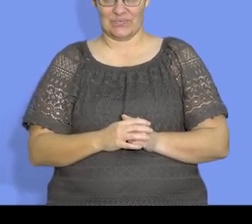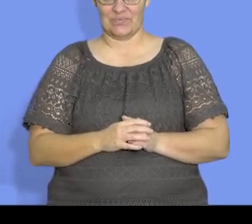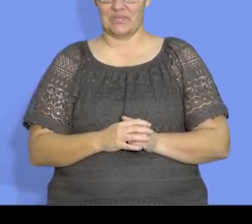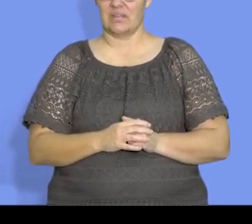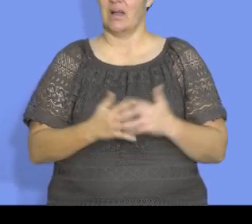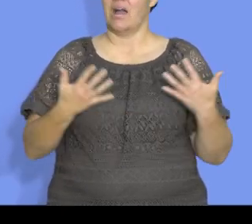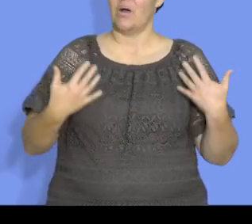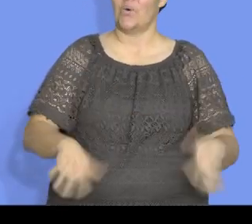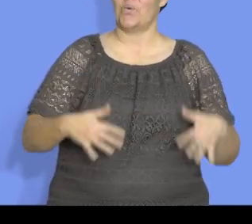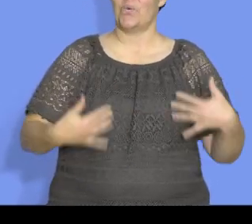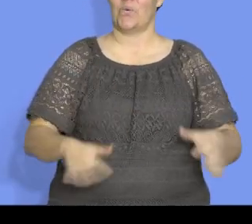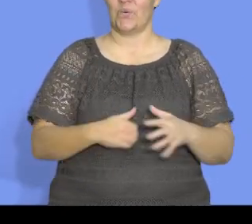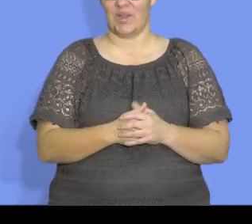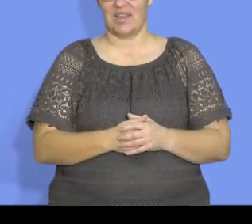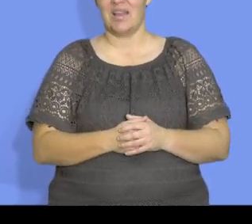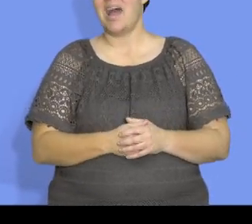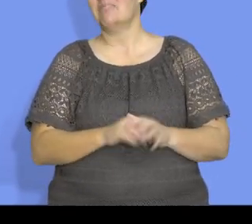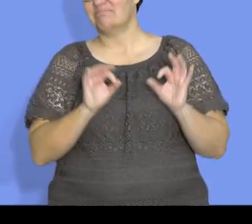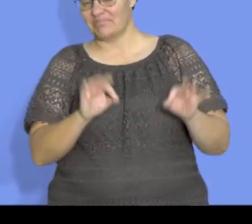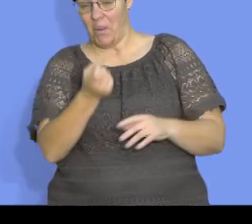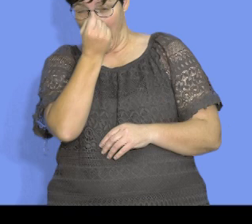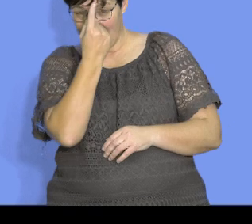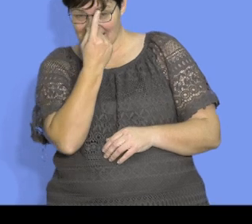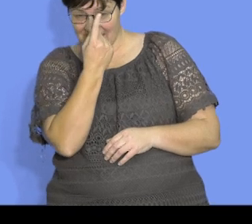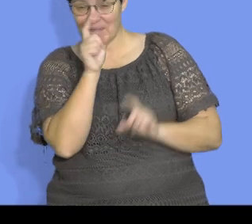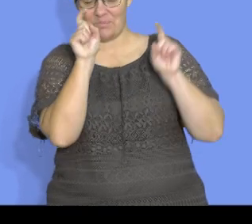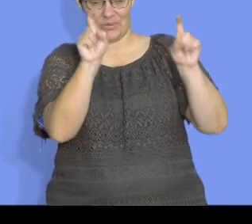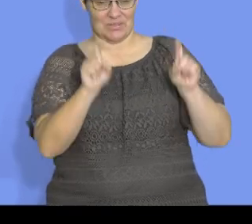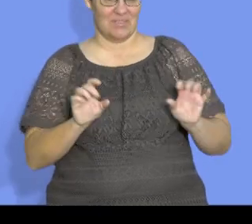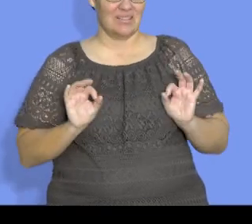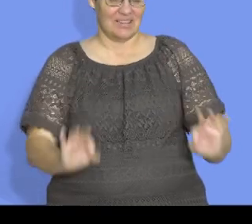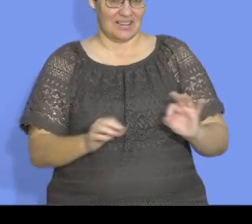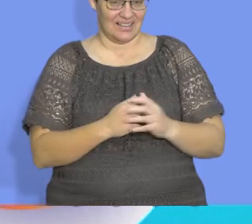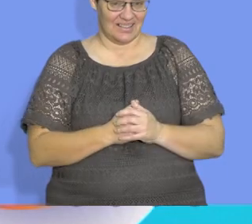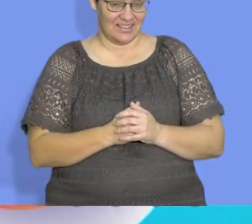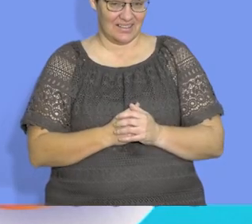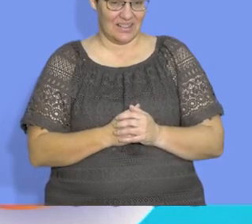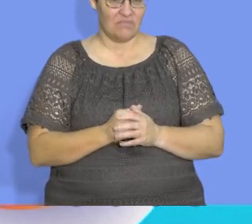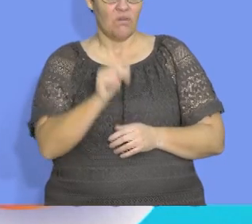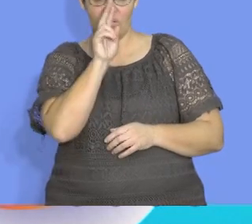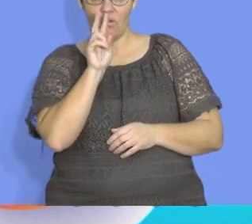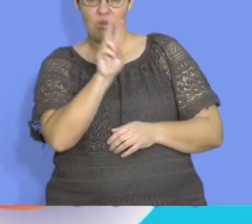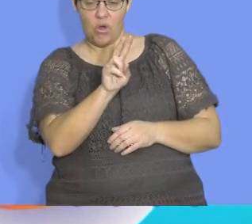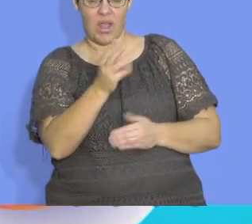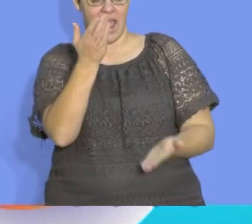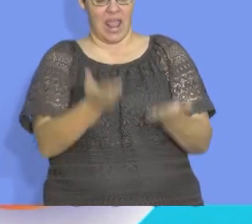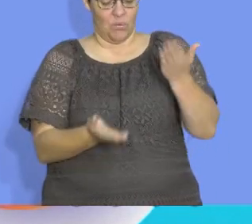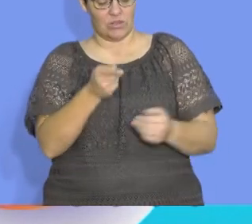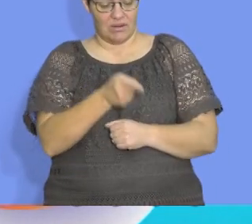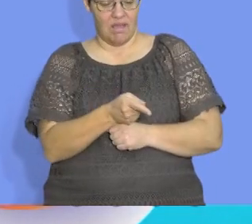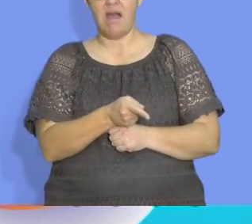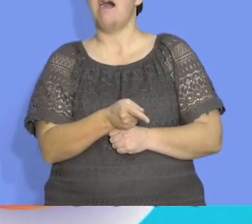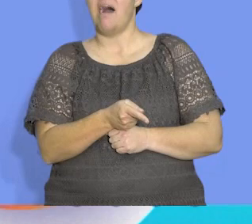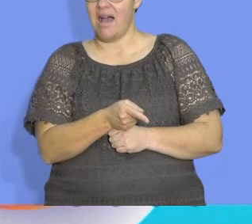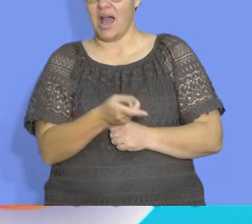Okay. Excellent. I hope that you've understood that principle. So whenever you look at an